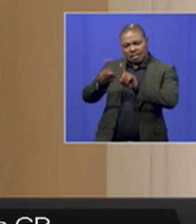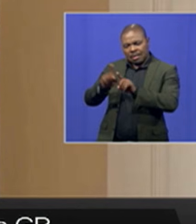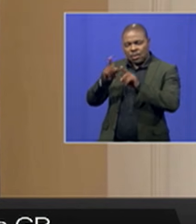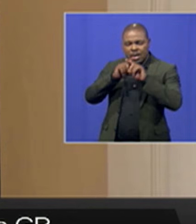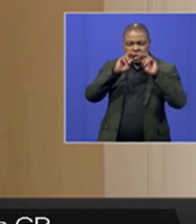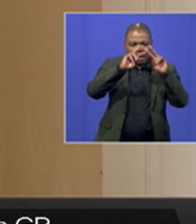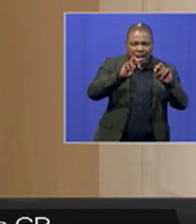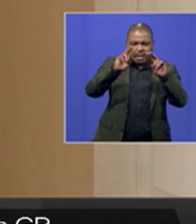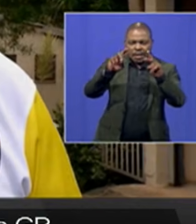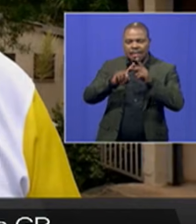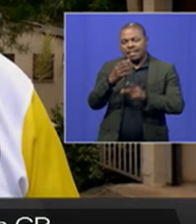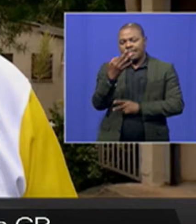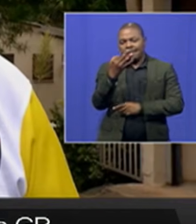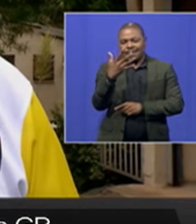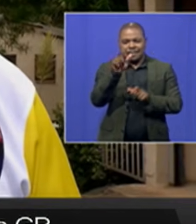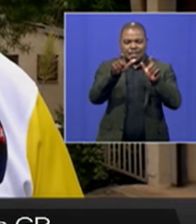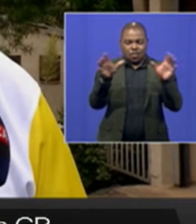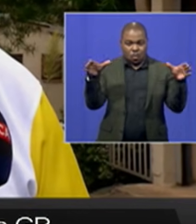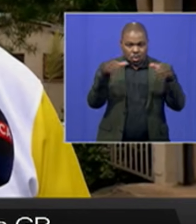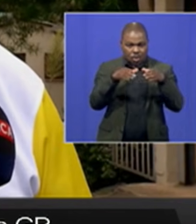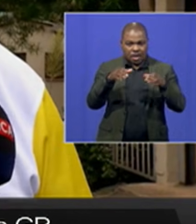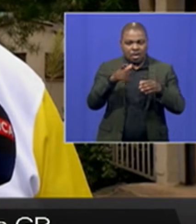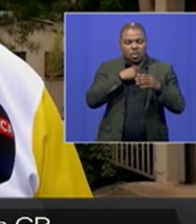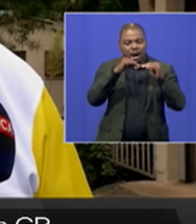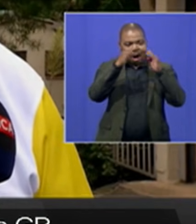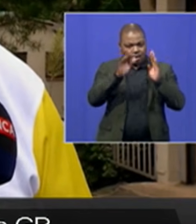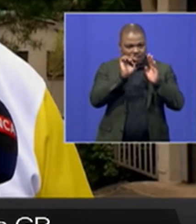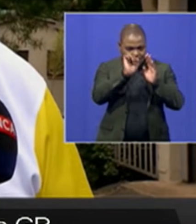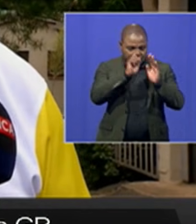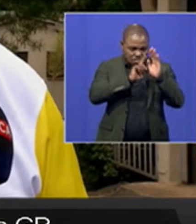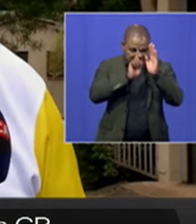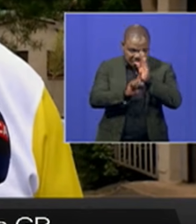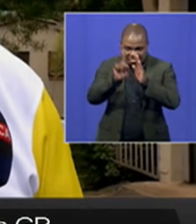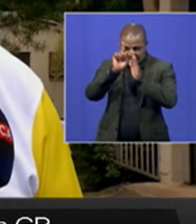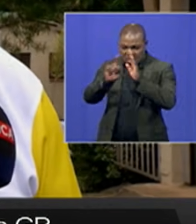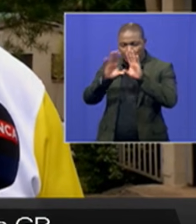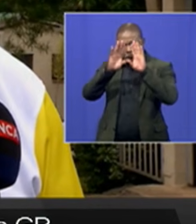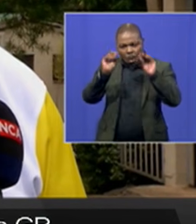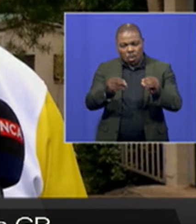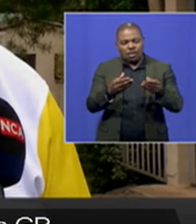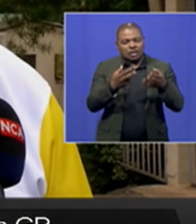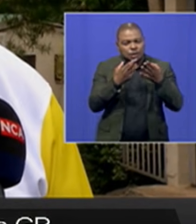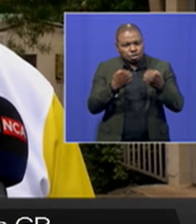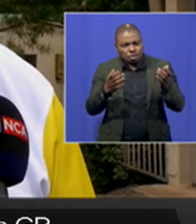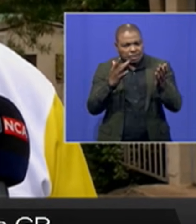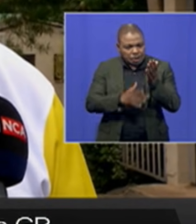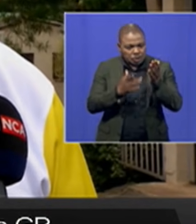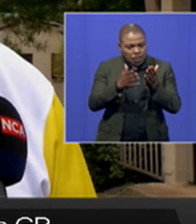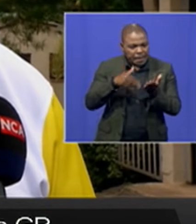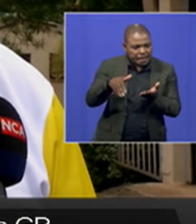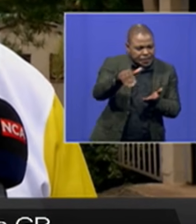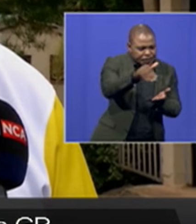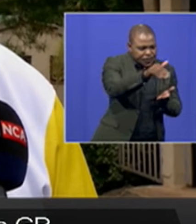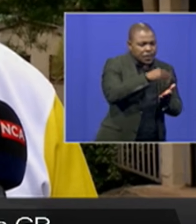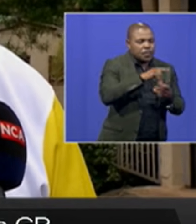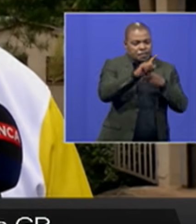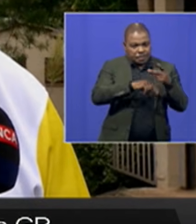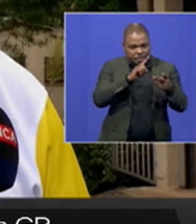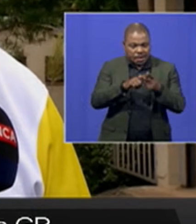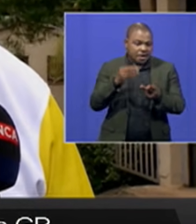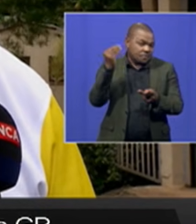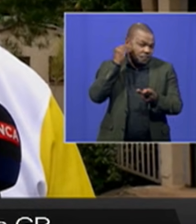35 individuals. Therefore, we are going to all their houses. We are trying to get all the gadgets so that we finalize and verify the information that